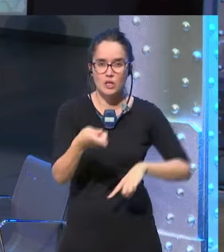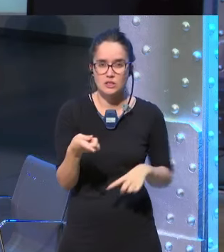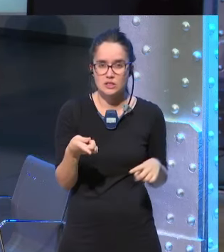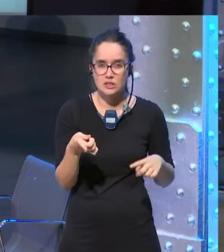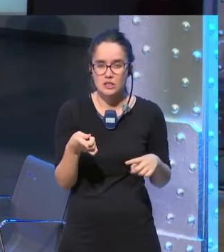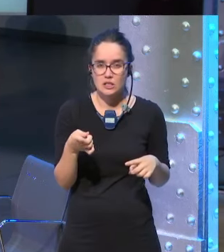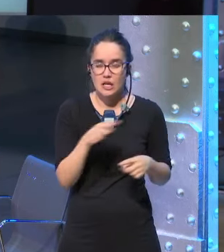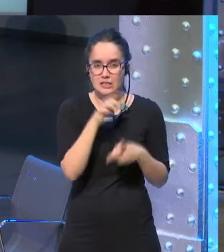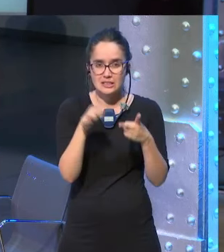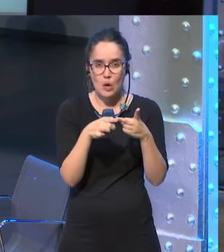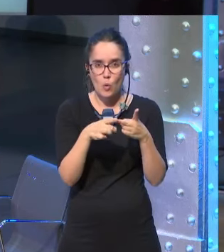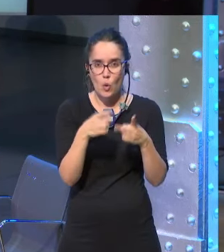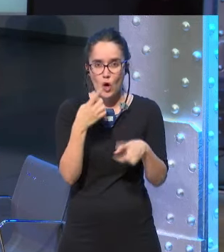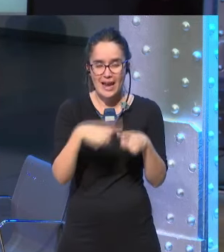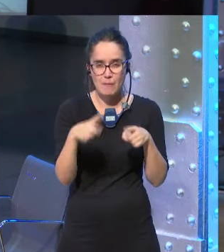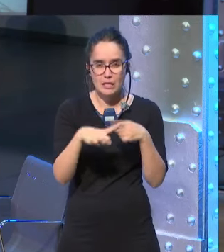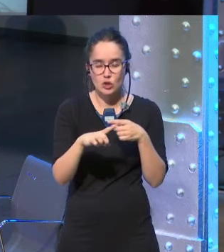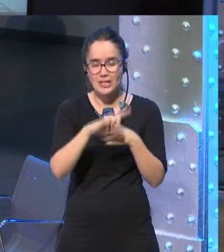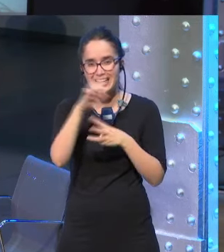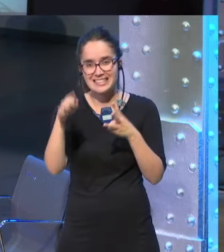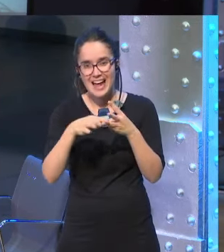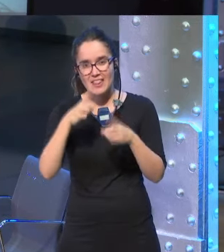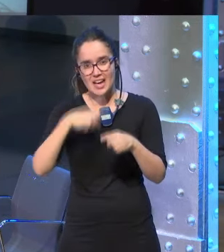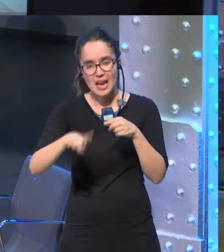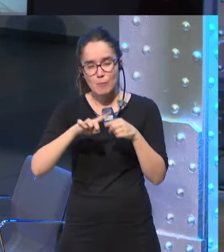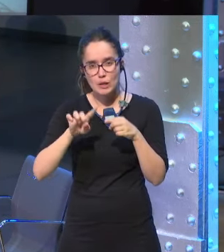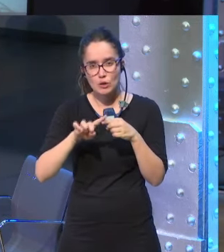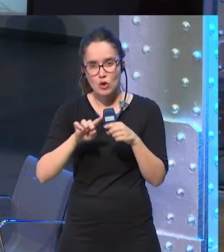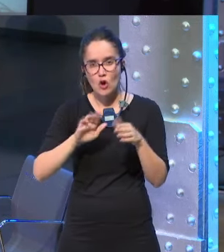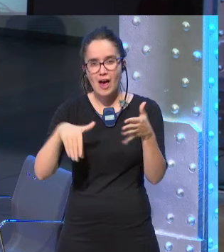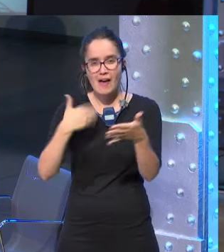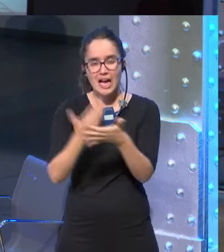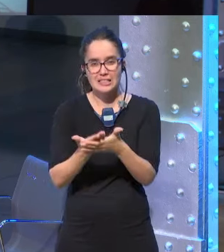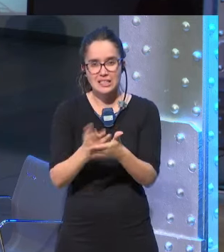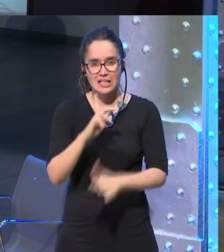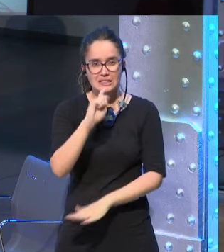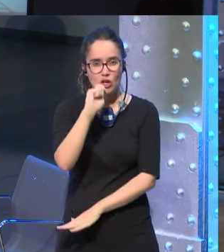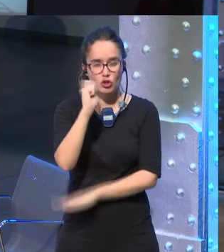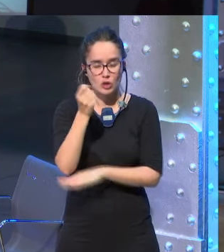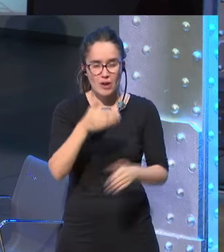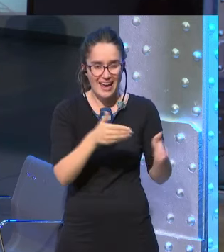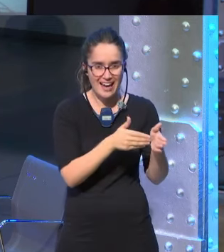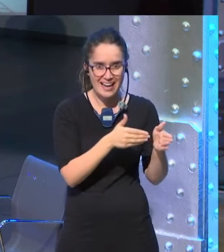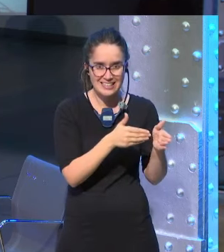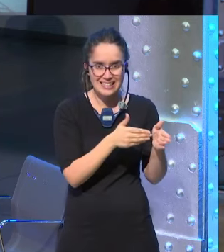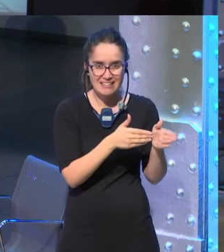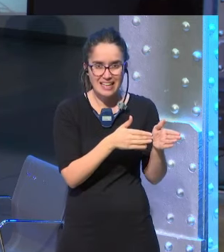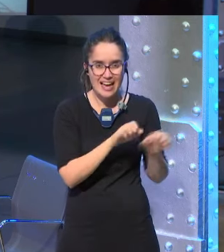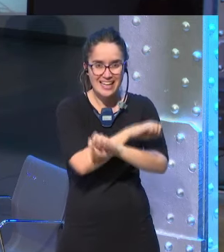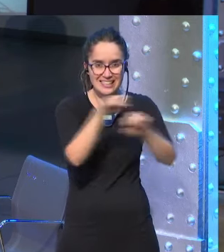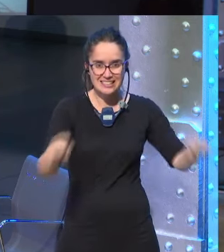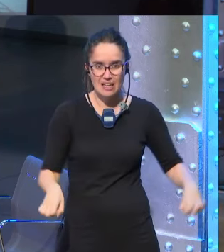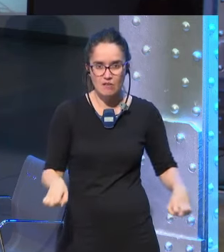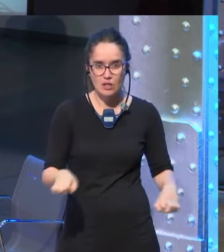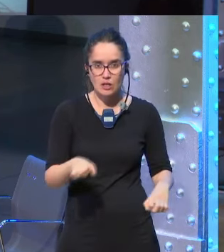element and a third element until you have a stable corner. Now both robots can let go of this structure,